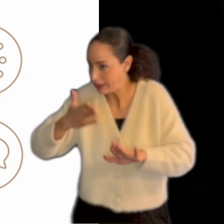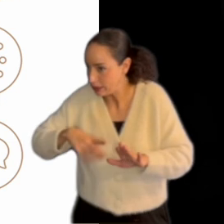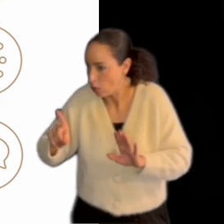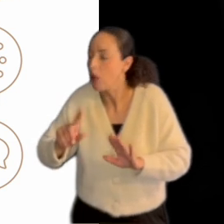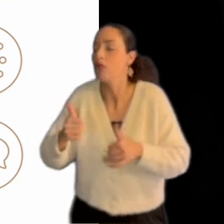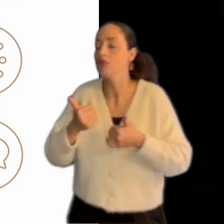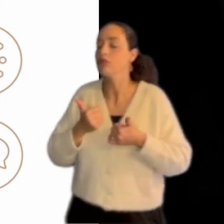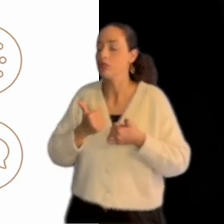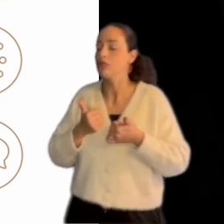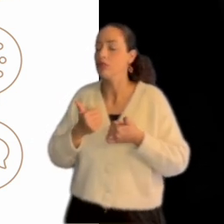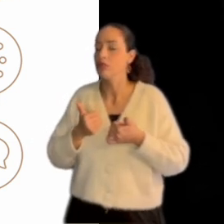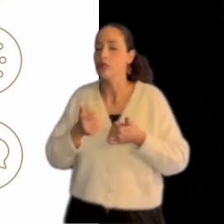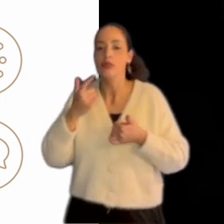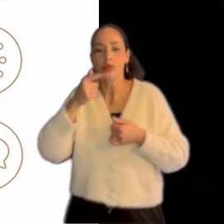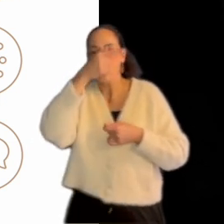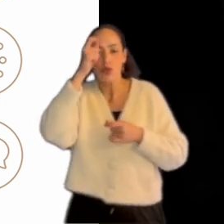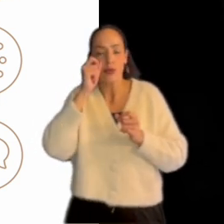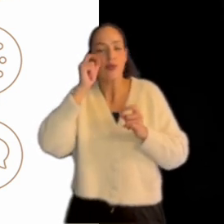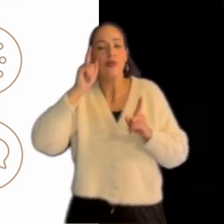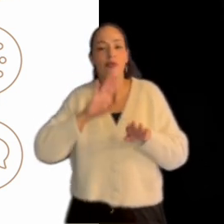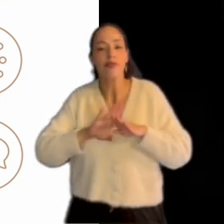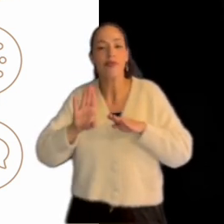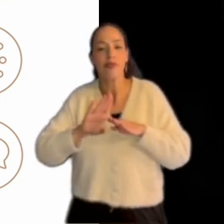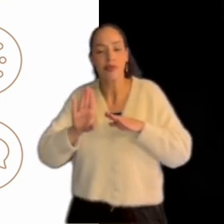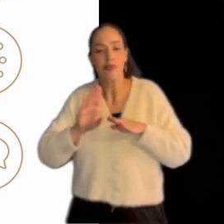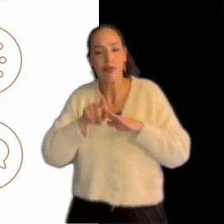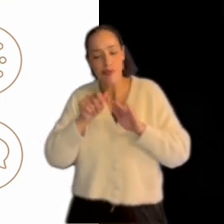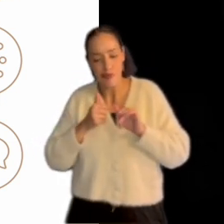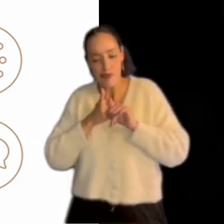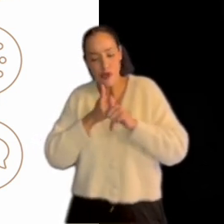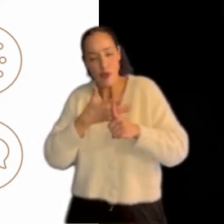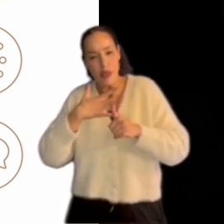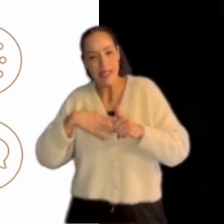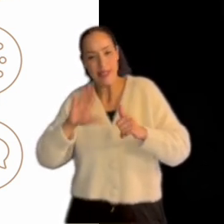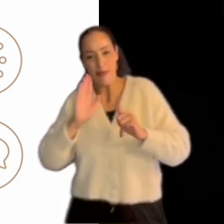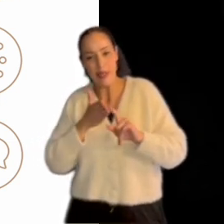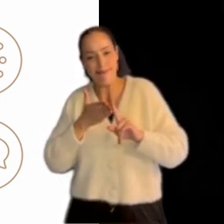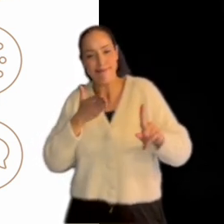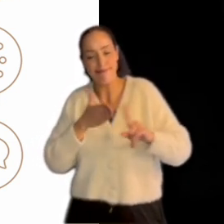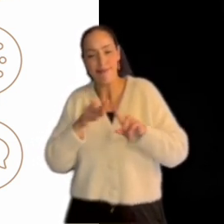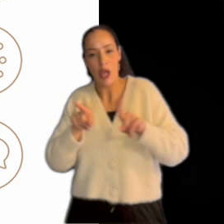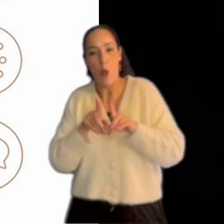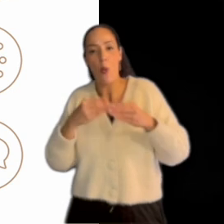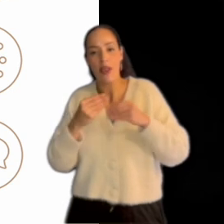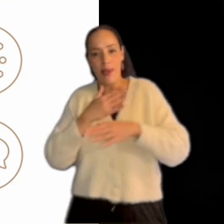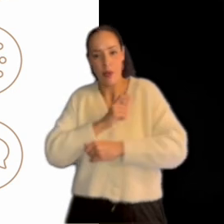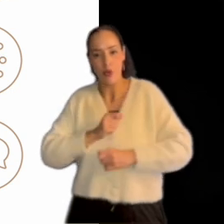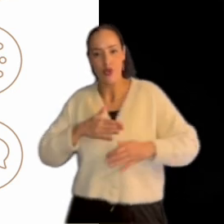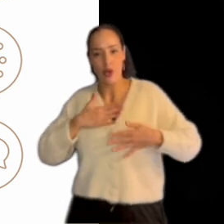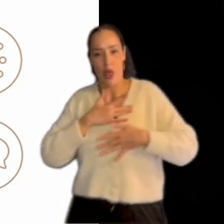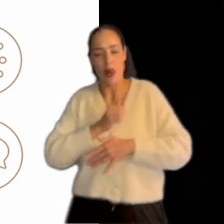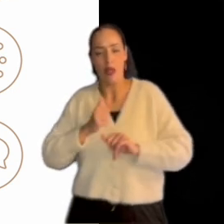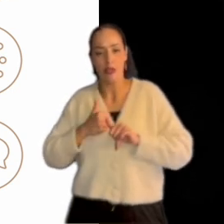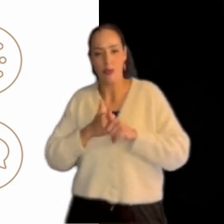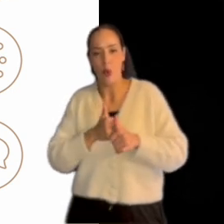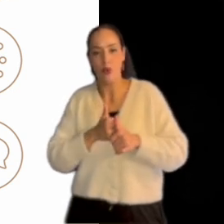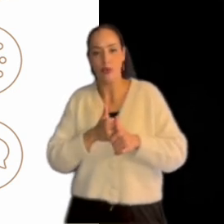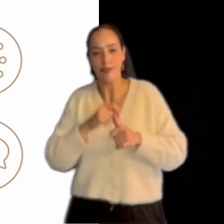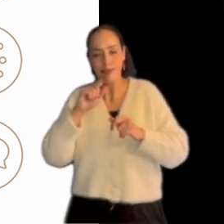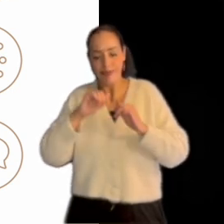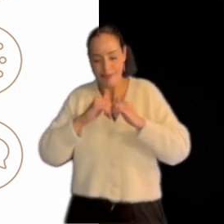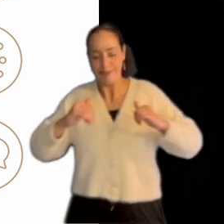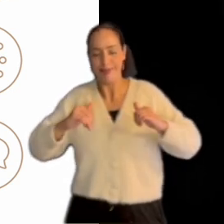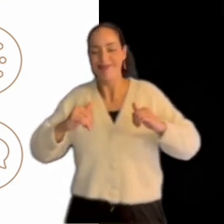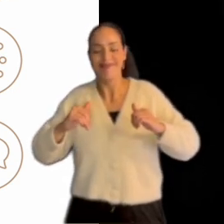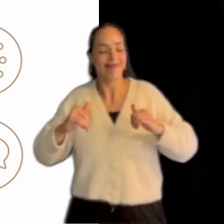needs. There can be no distinction between the two, regardless of your remit or the constraints of your role. One of the greatest freedoms of a